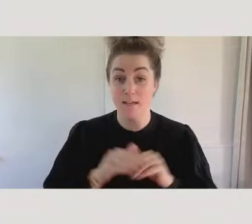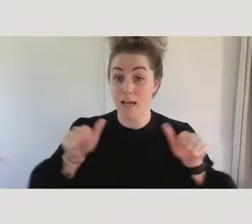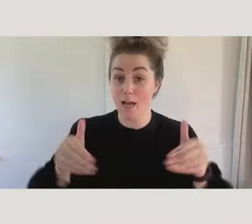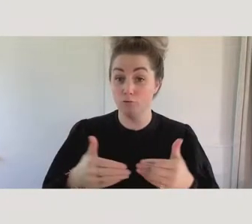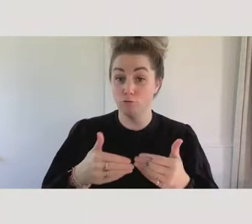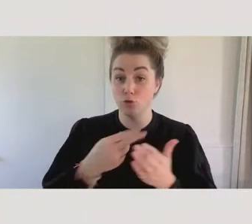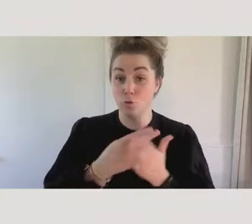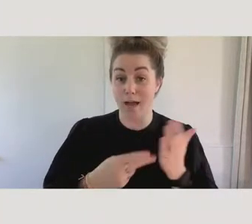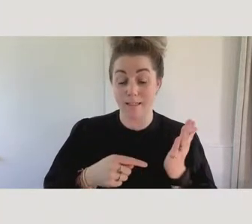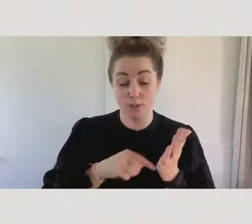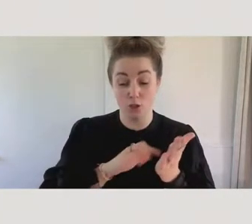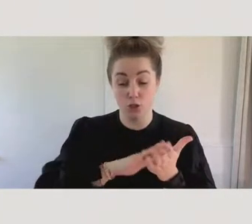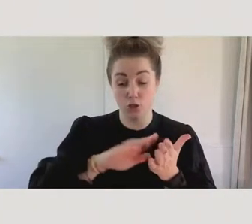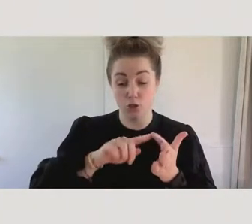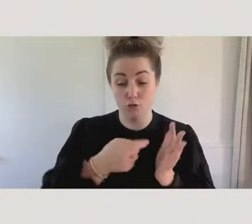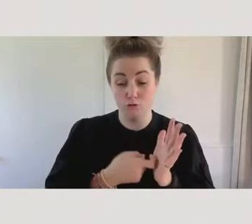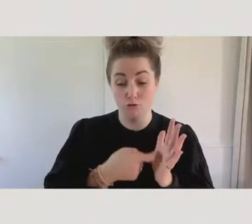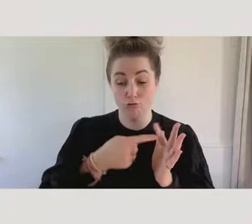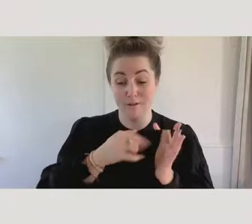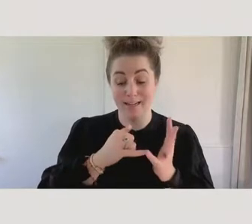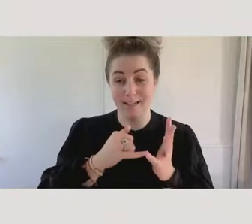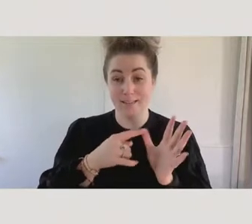Teresa tongi